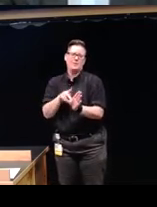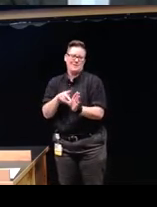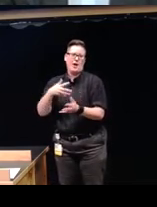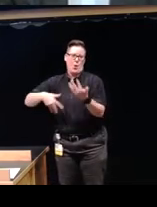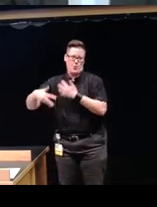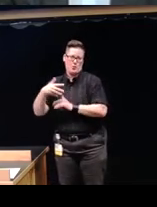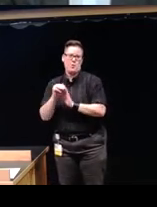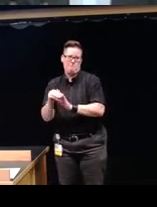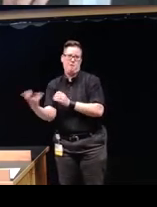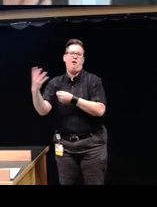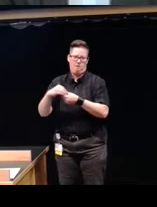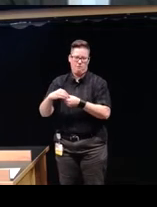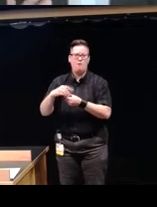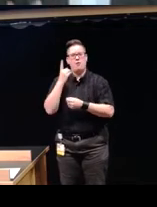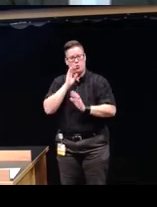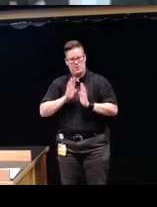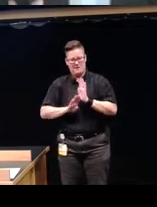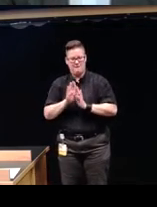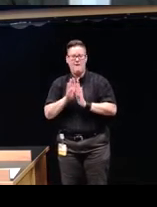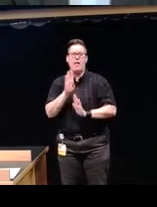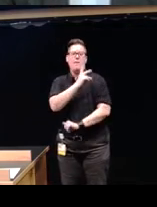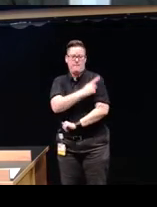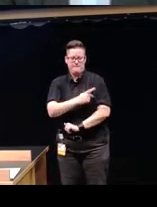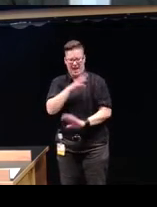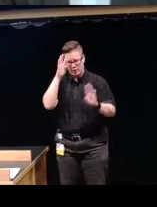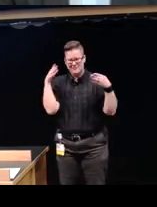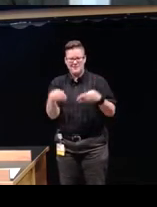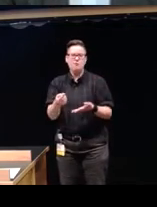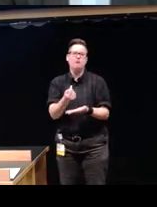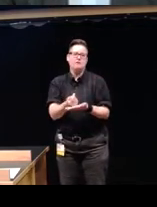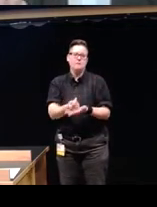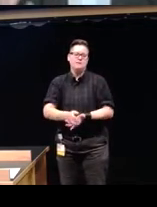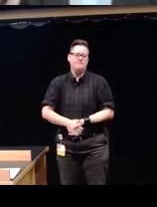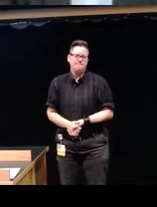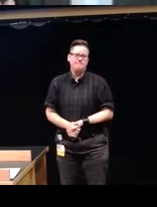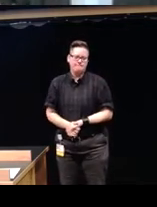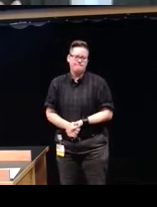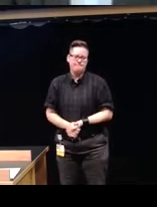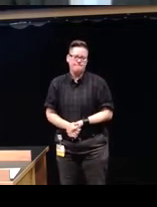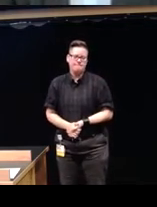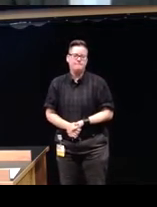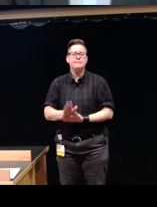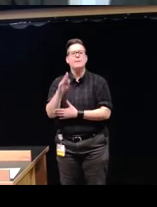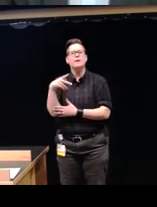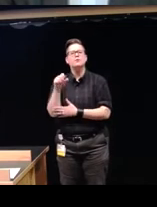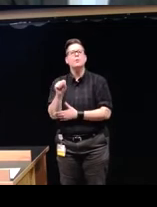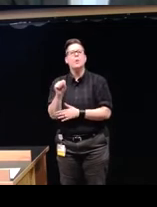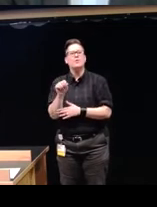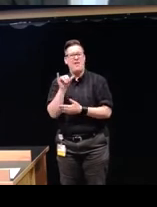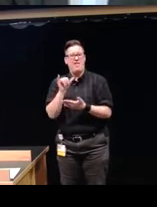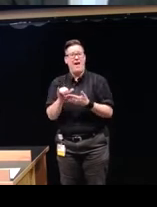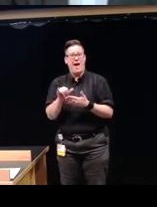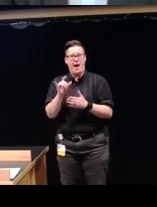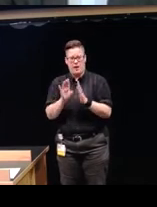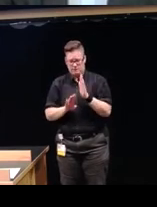and using that to develop a patient-centered treatment plan. That biopsychosocial formulation needs to